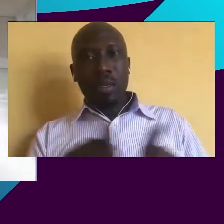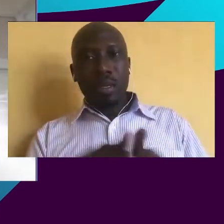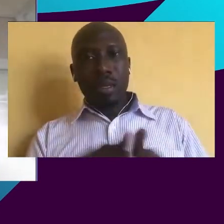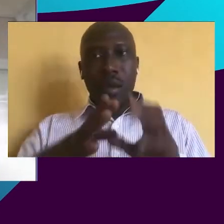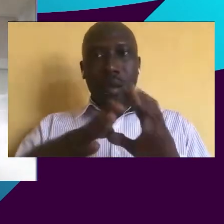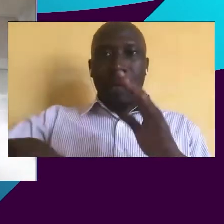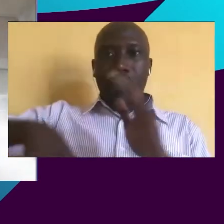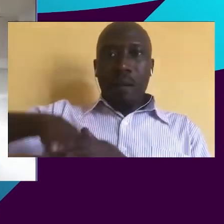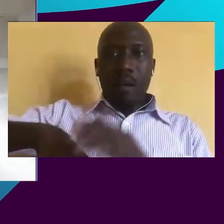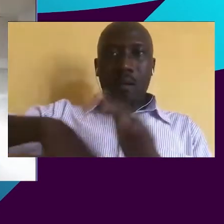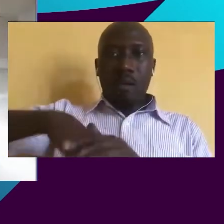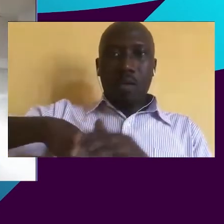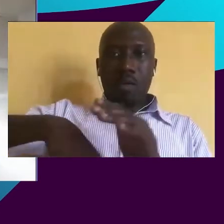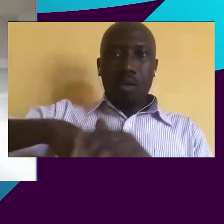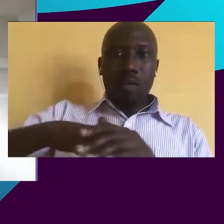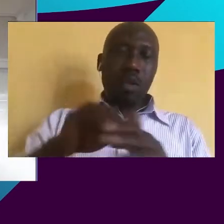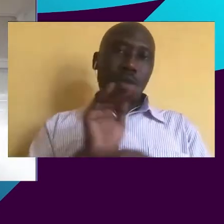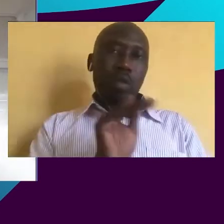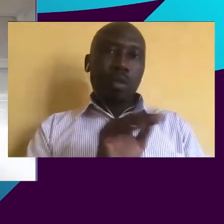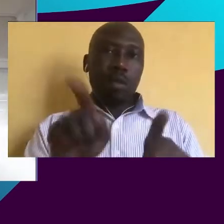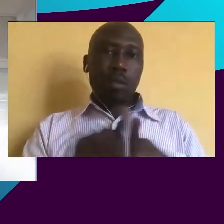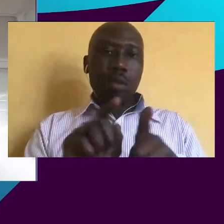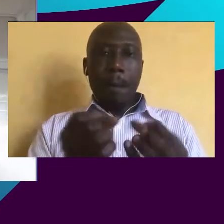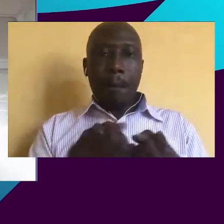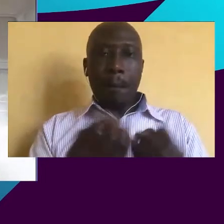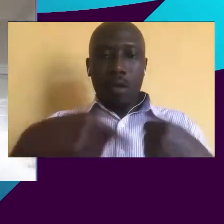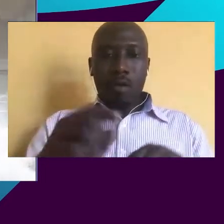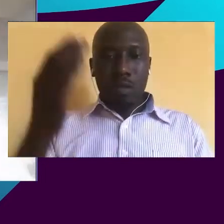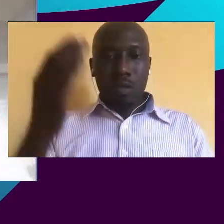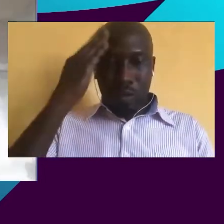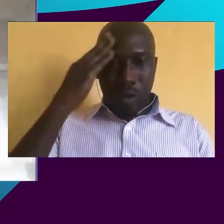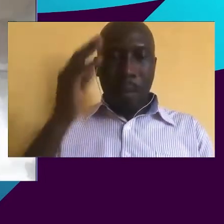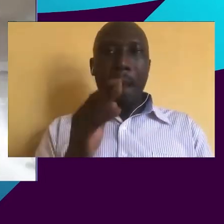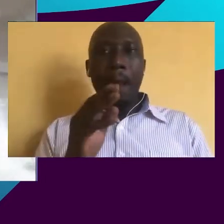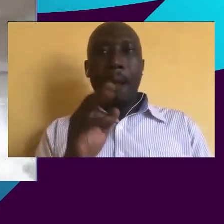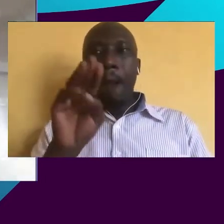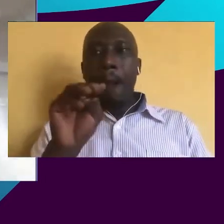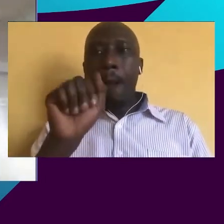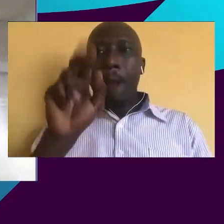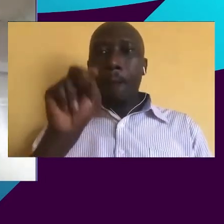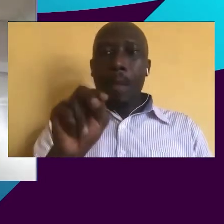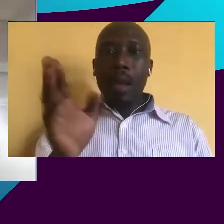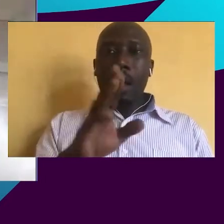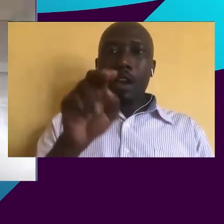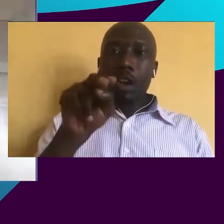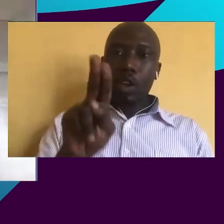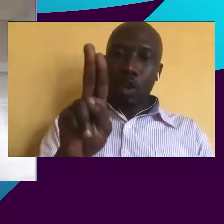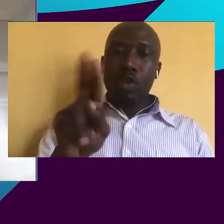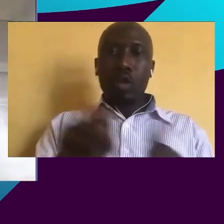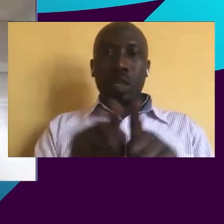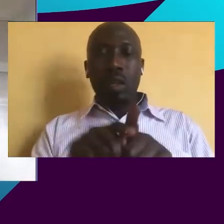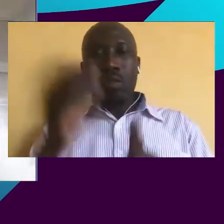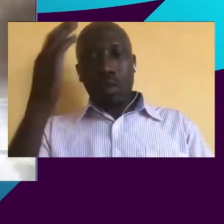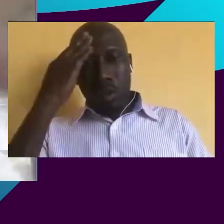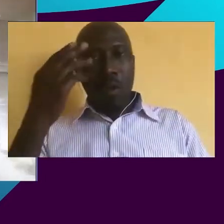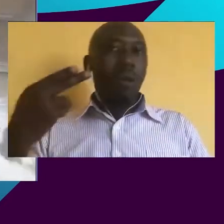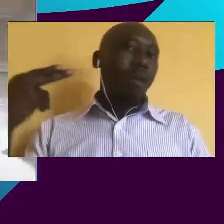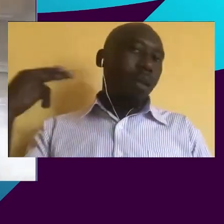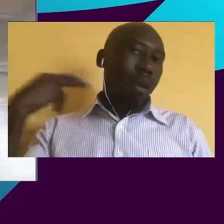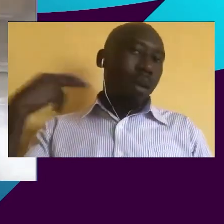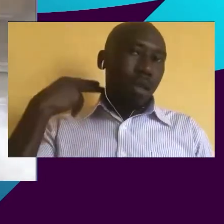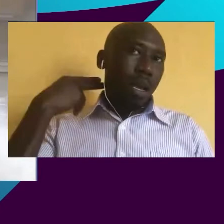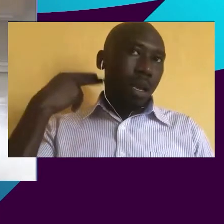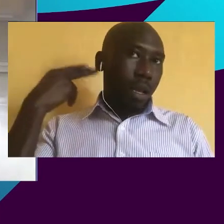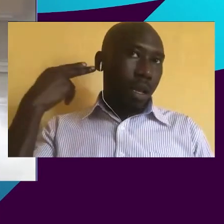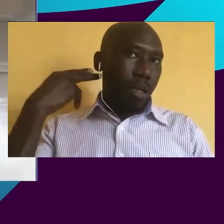consultant. Many of us would understand Manchester United, we understand Arsenal, and all these other teams that do take part in the Premier League,